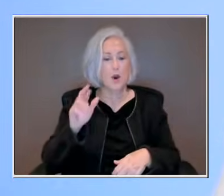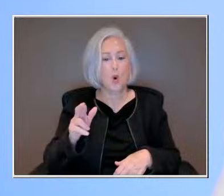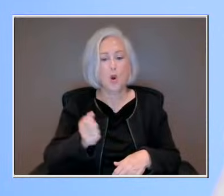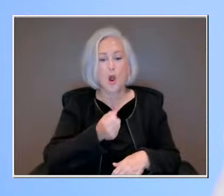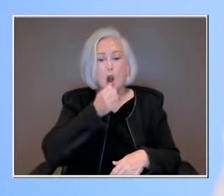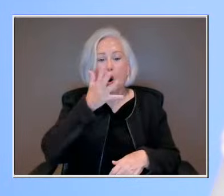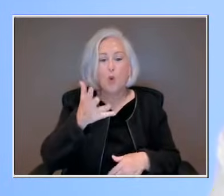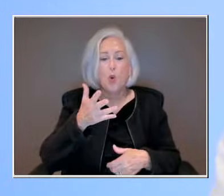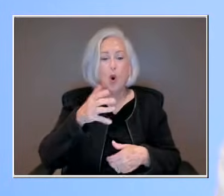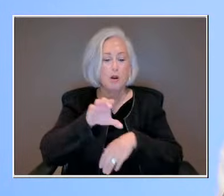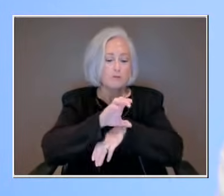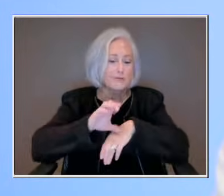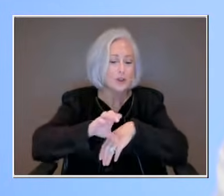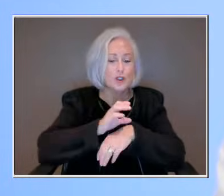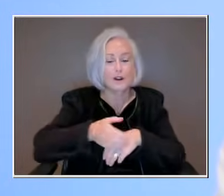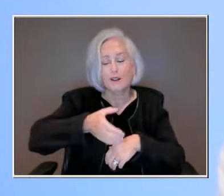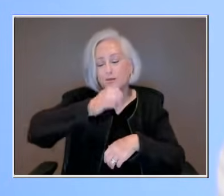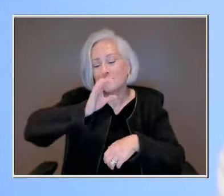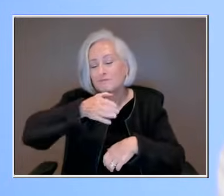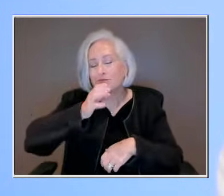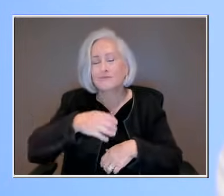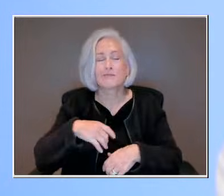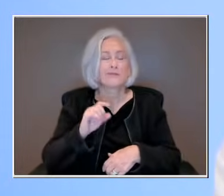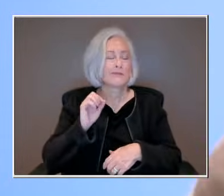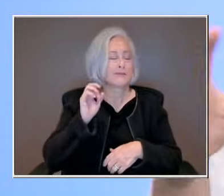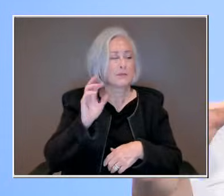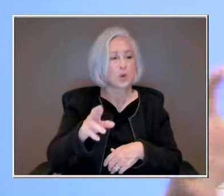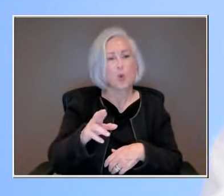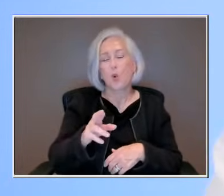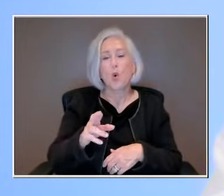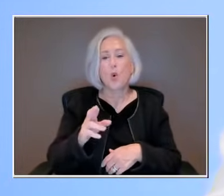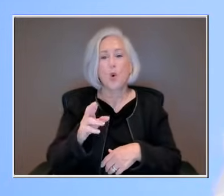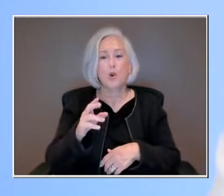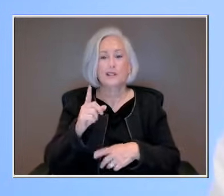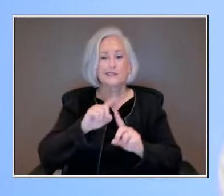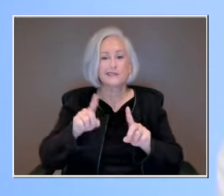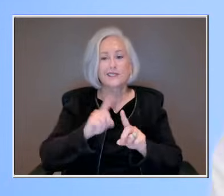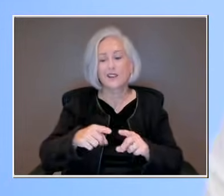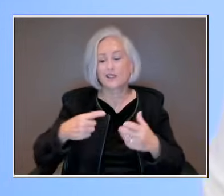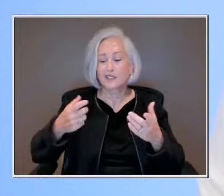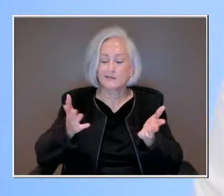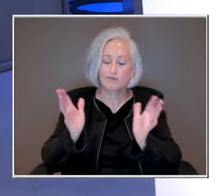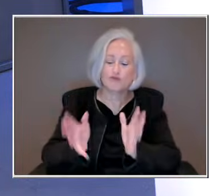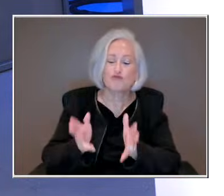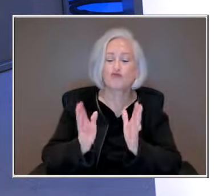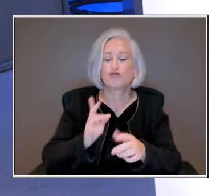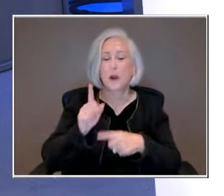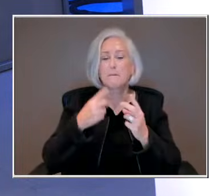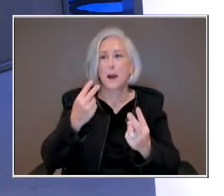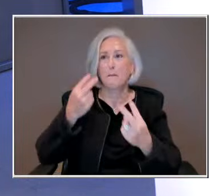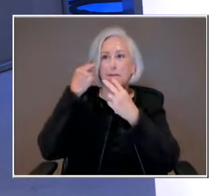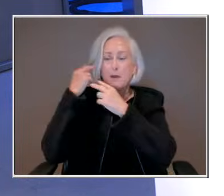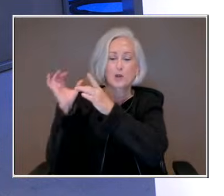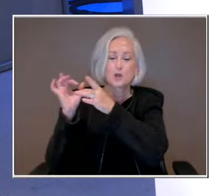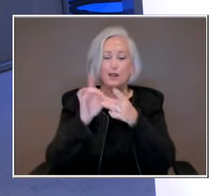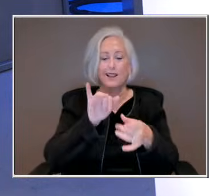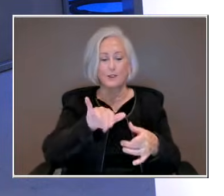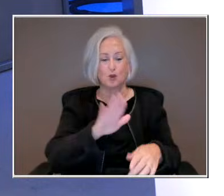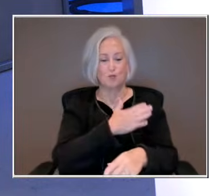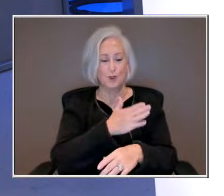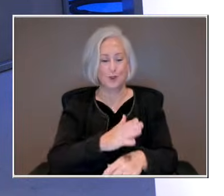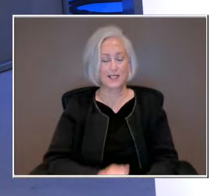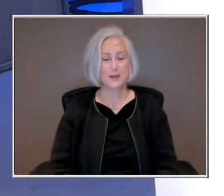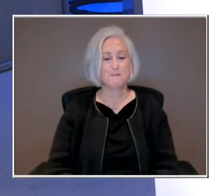cocoa with it too, and then talking about different memories also can really pull all that together. One final comment from